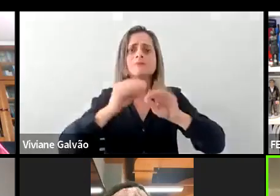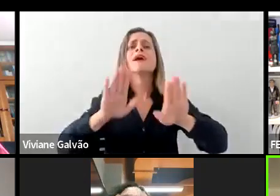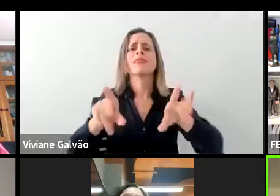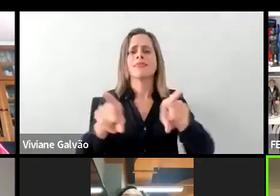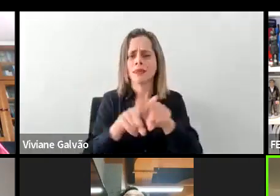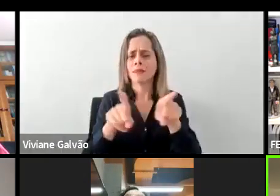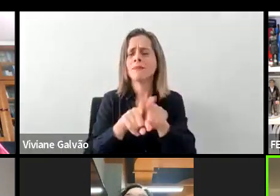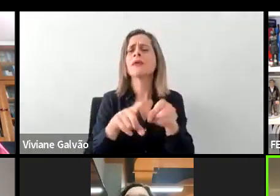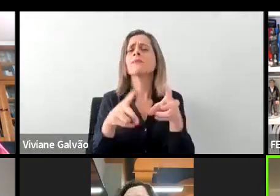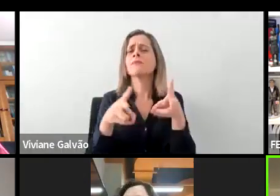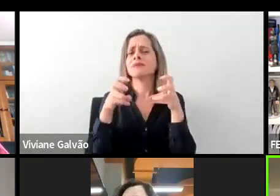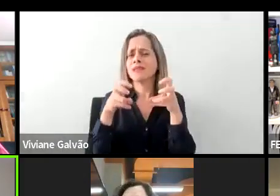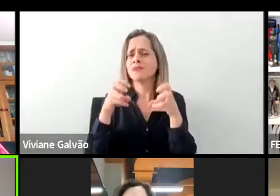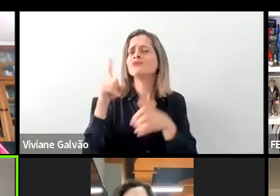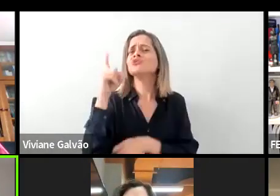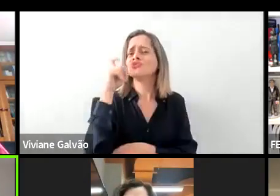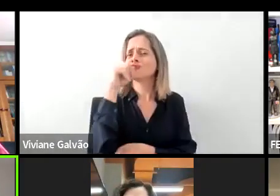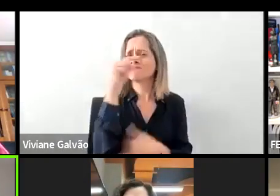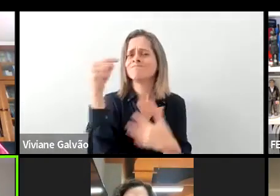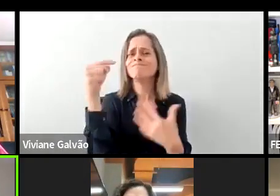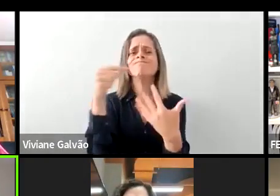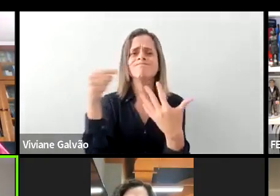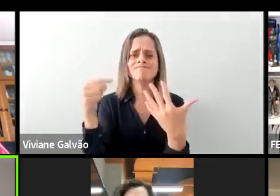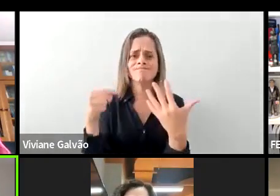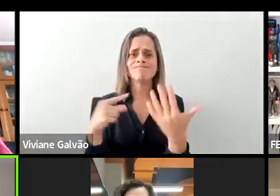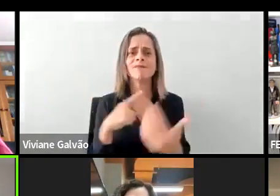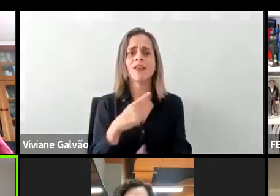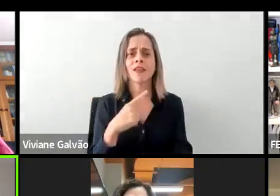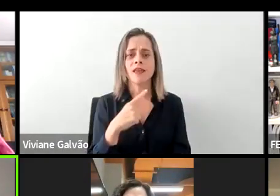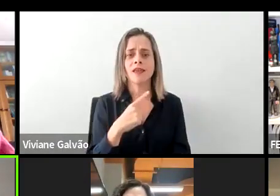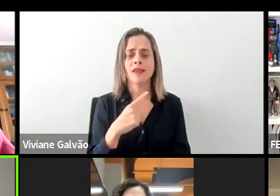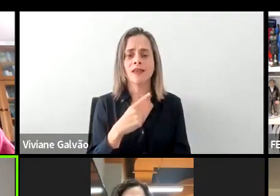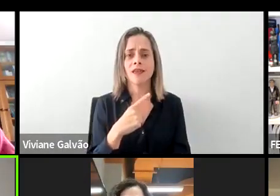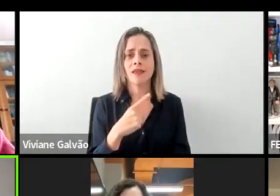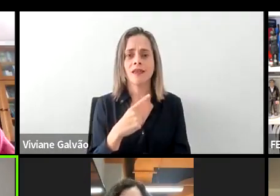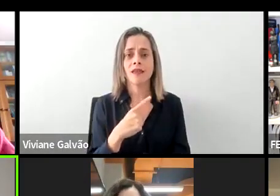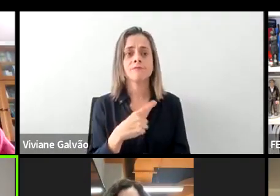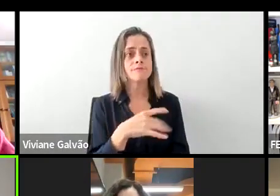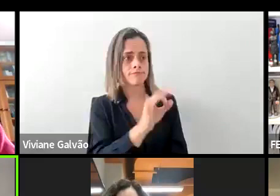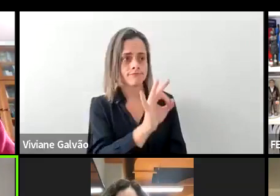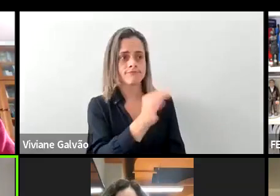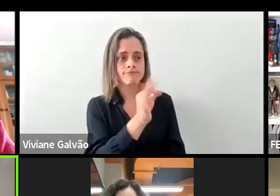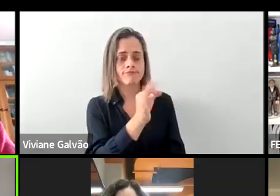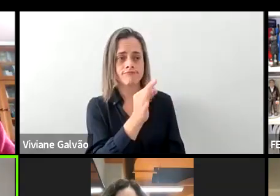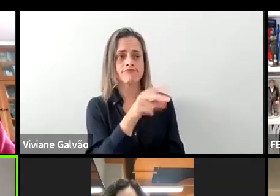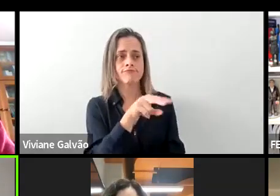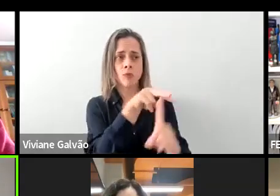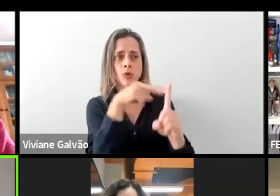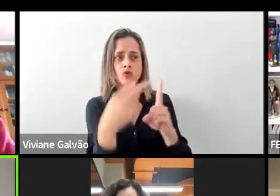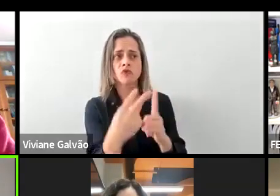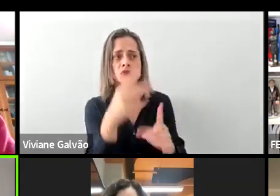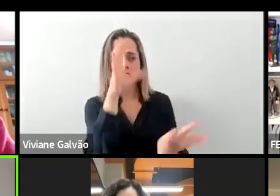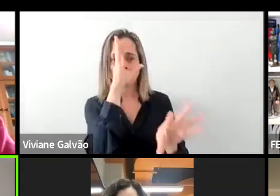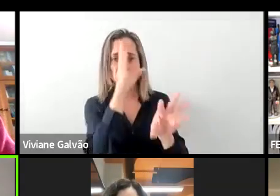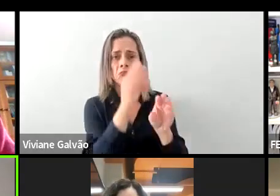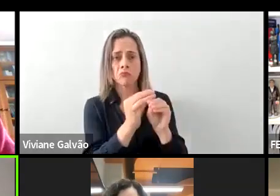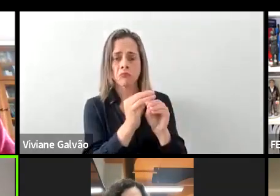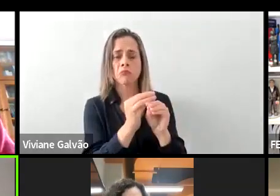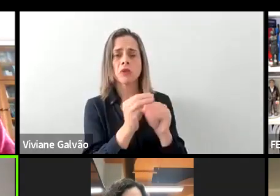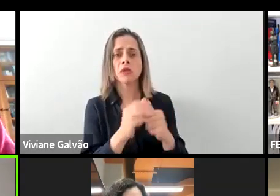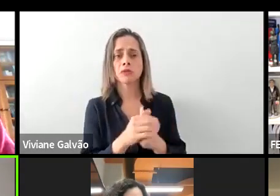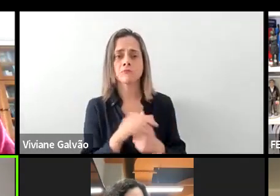So. Yes, a very good point. And I think this is the essential issue.